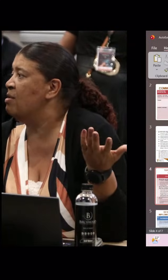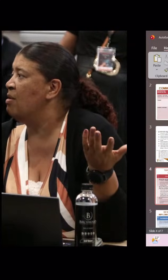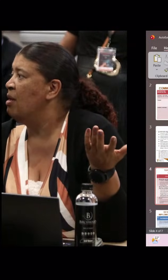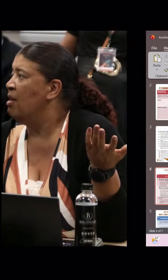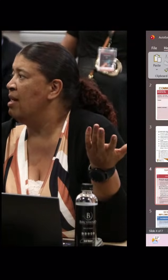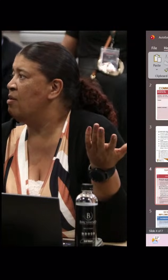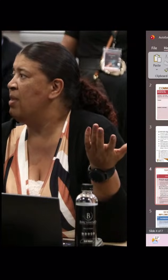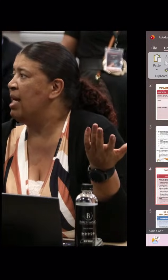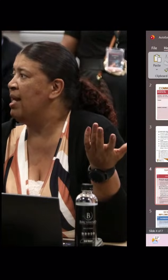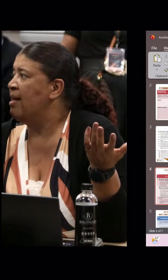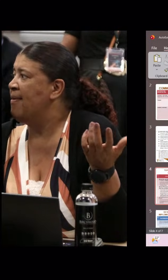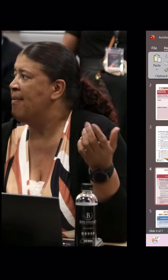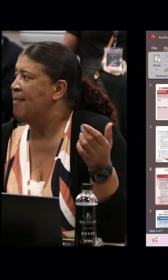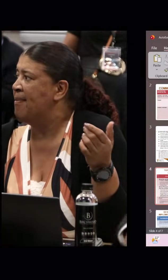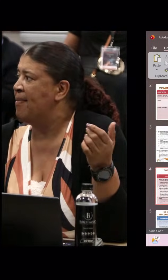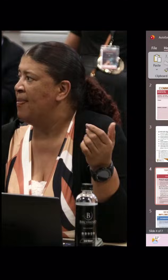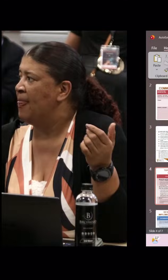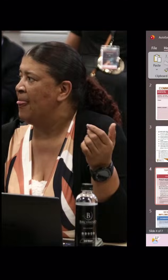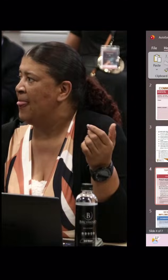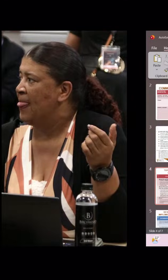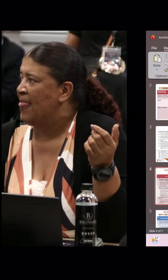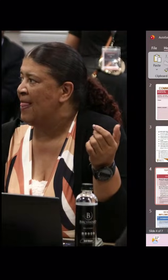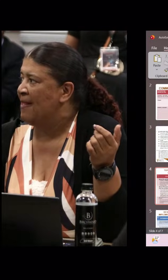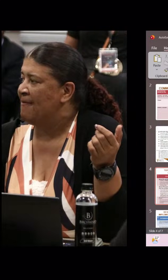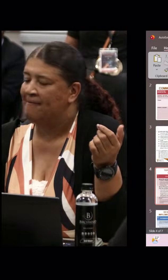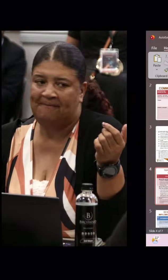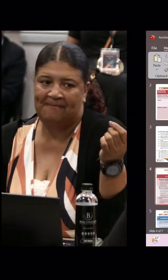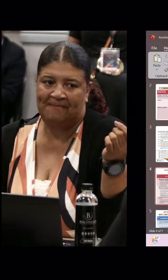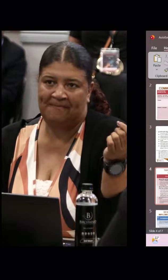has to be done?